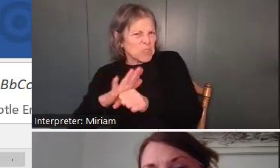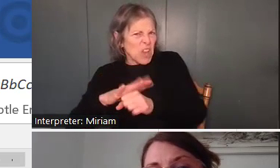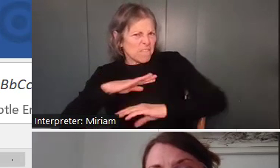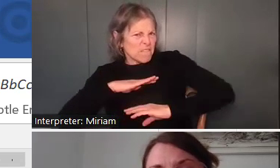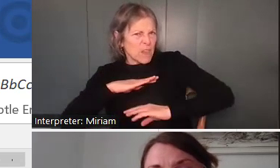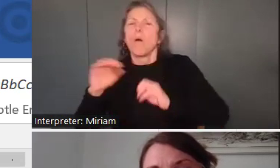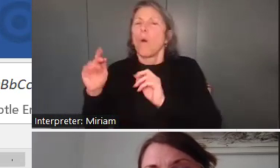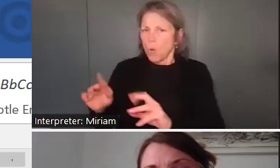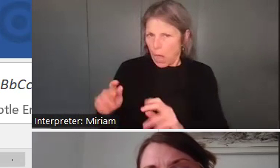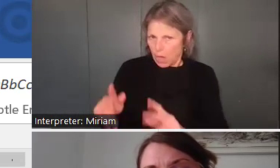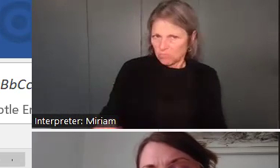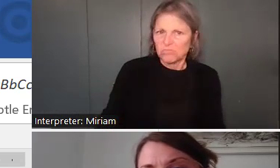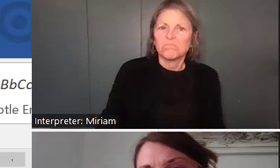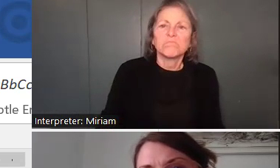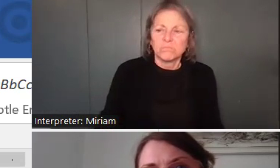Okay.